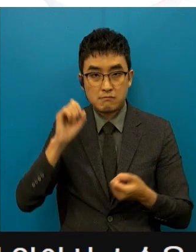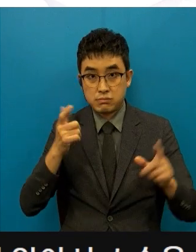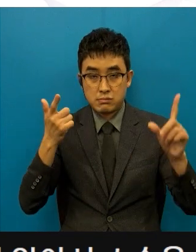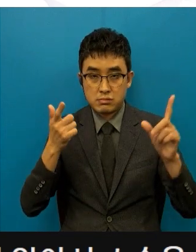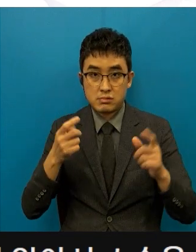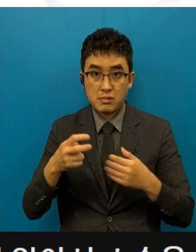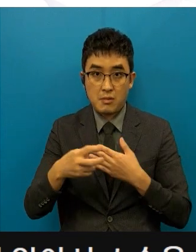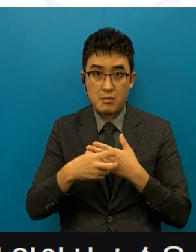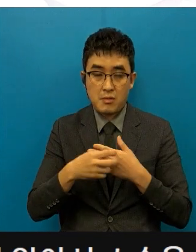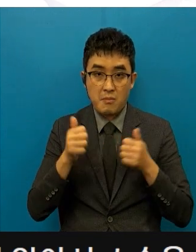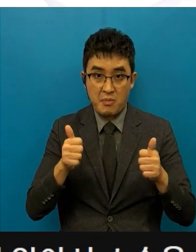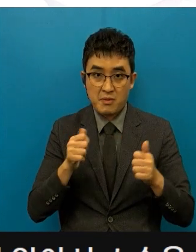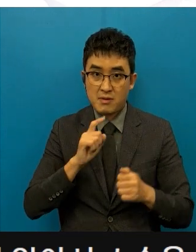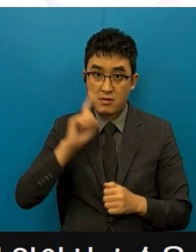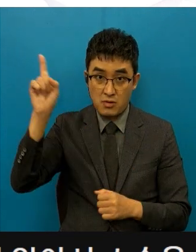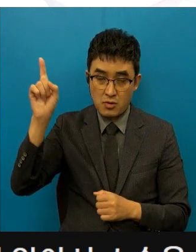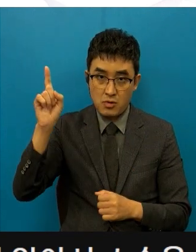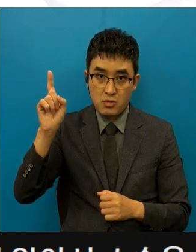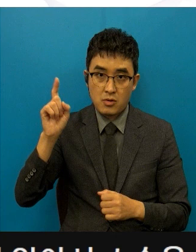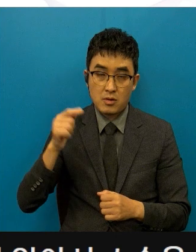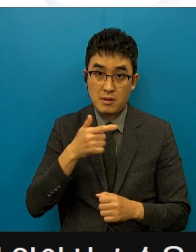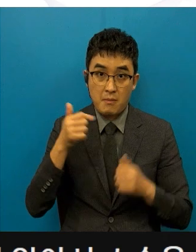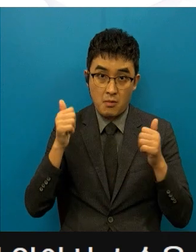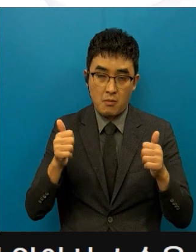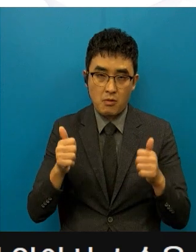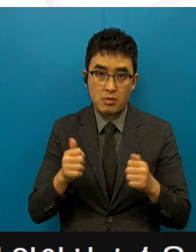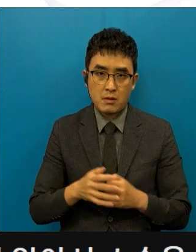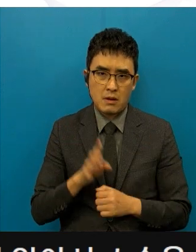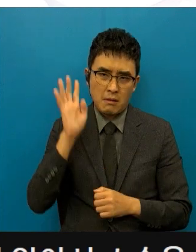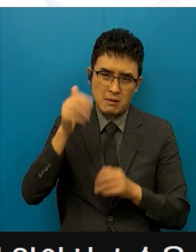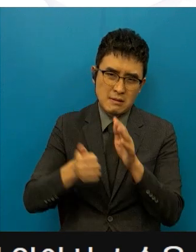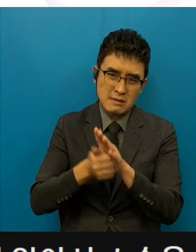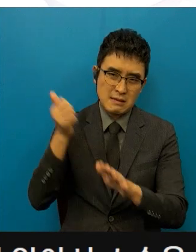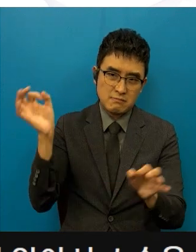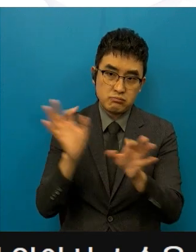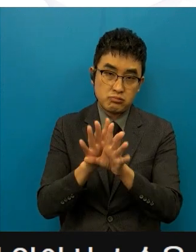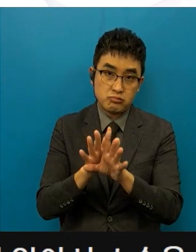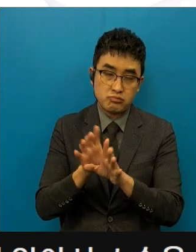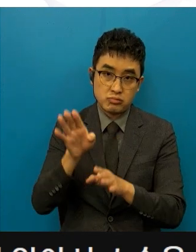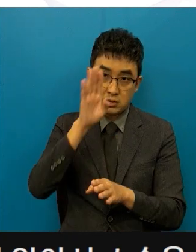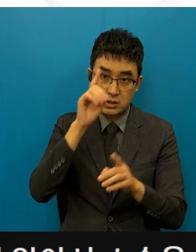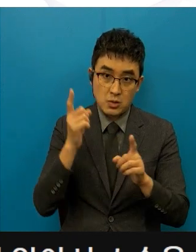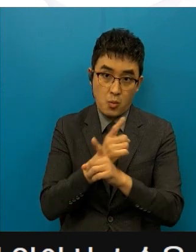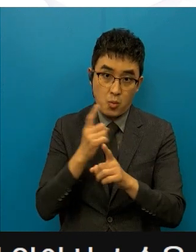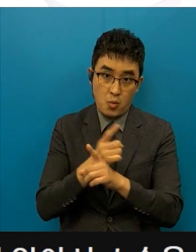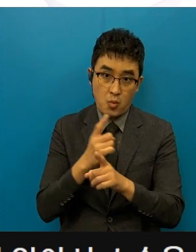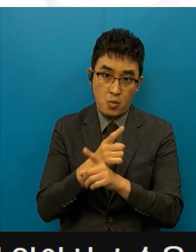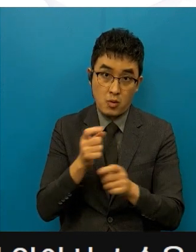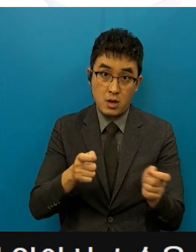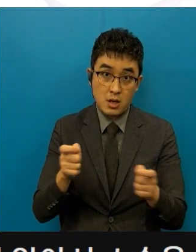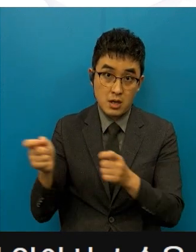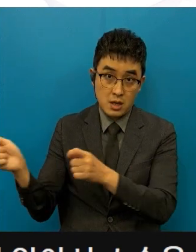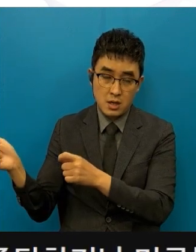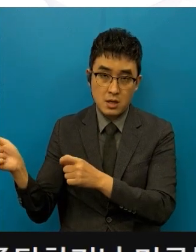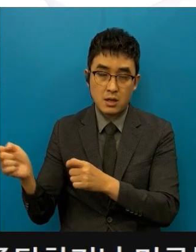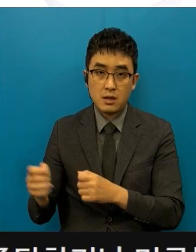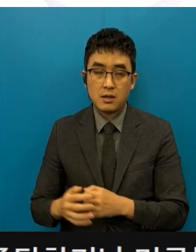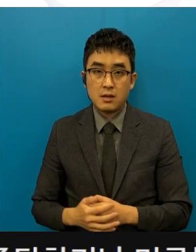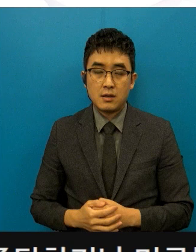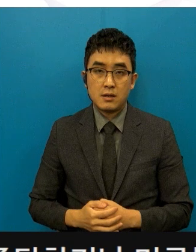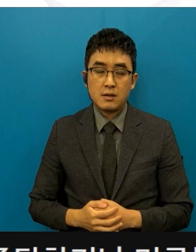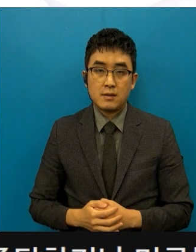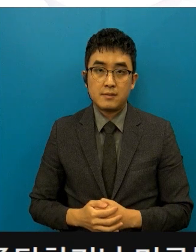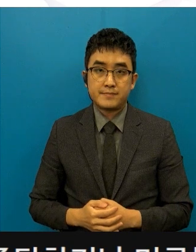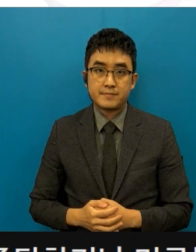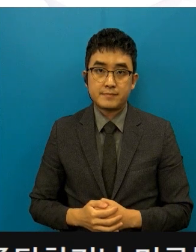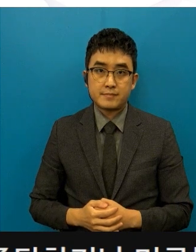discontinuing or deferring futile life-sustaining treatment was in line with guaranteeing